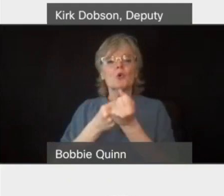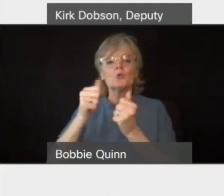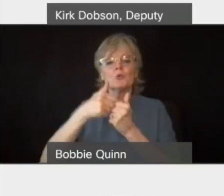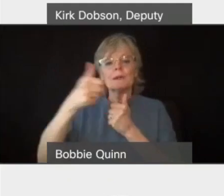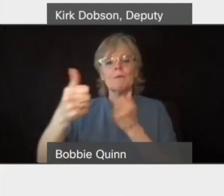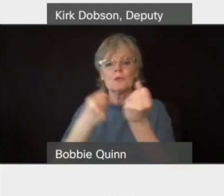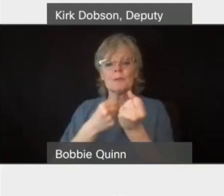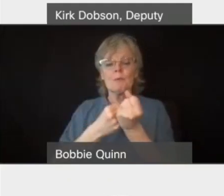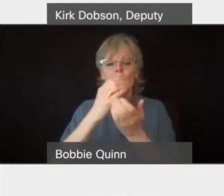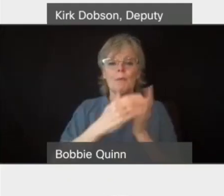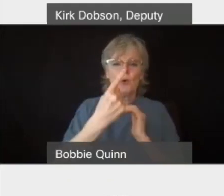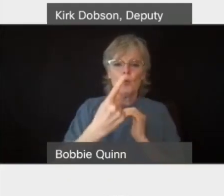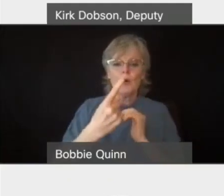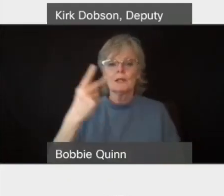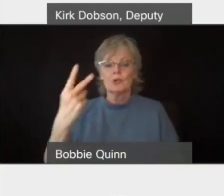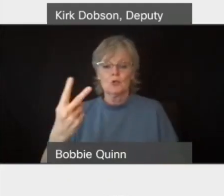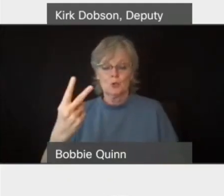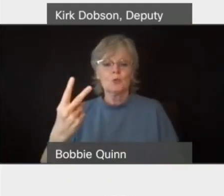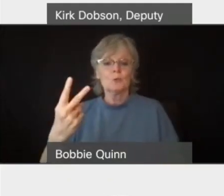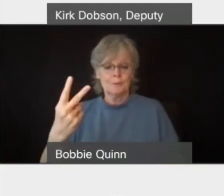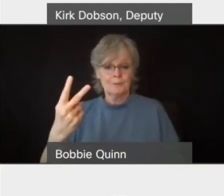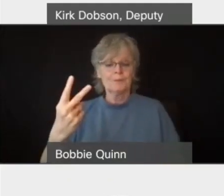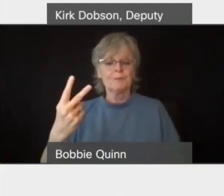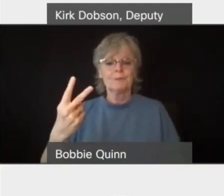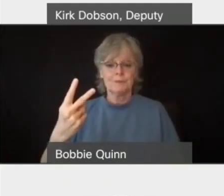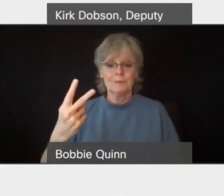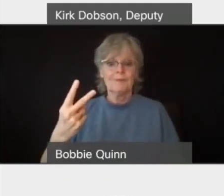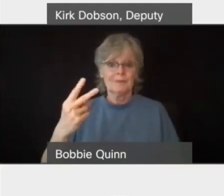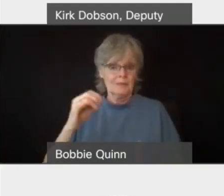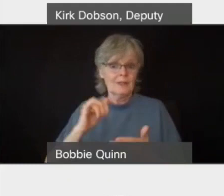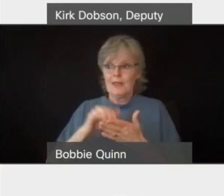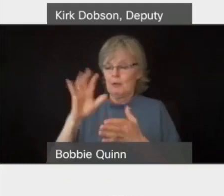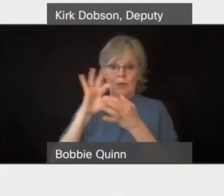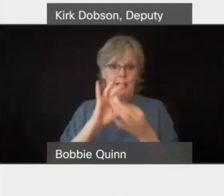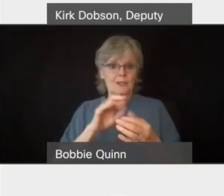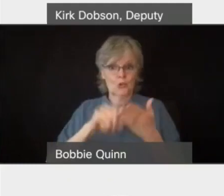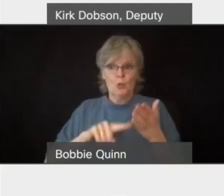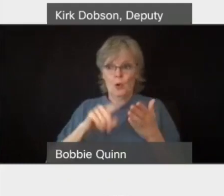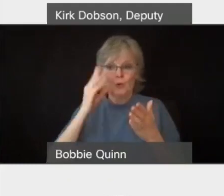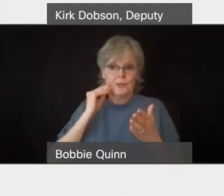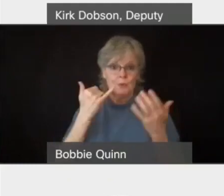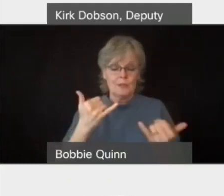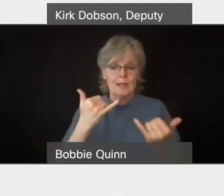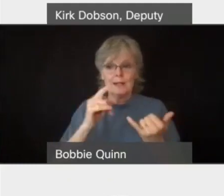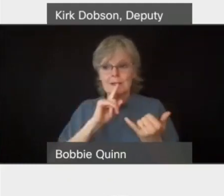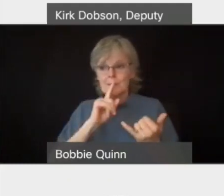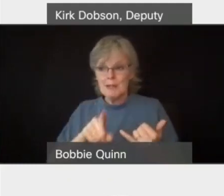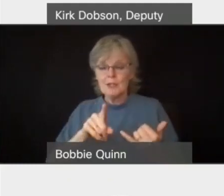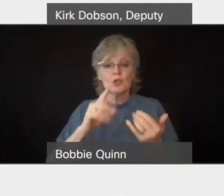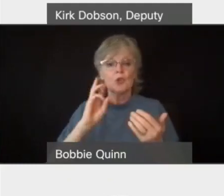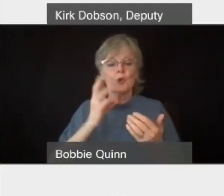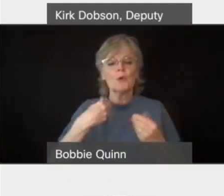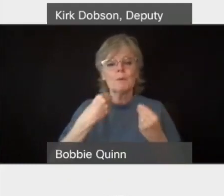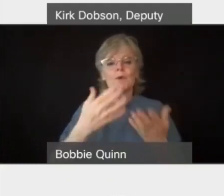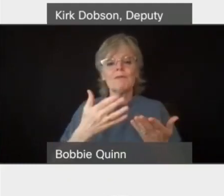part 2, which I believe is very prevalent to what we're going through today and trying to figure out how to ensure continuity of services